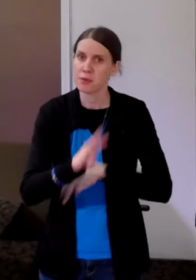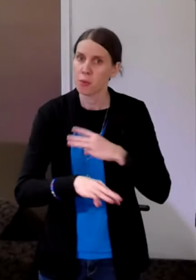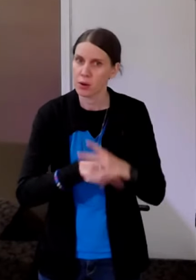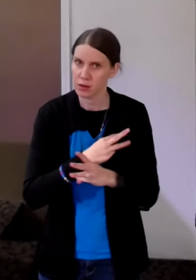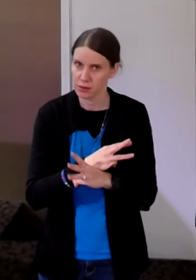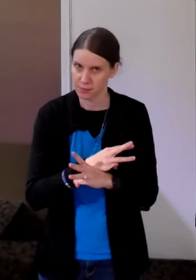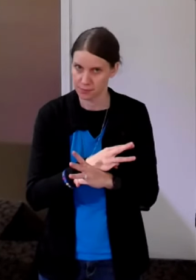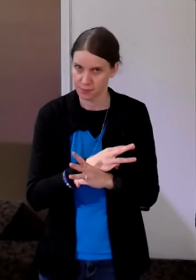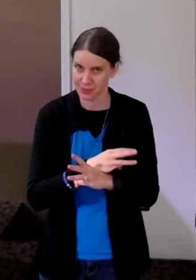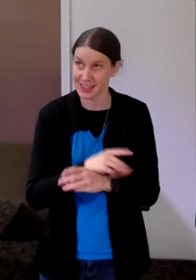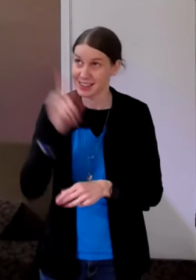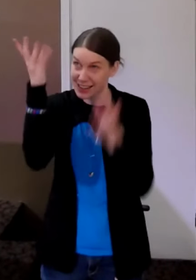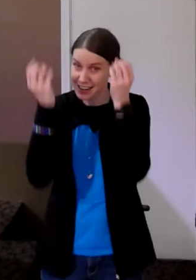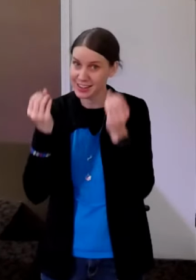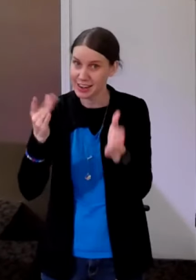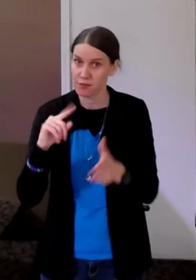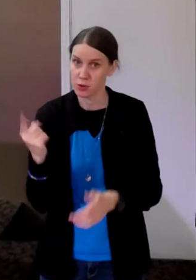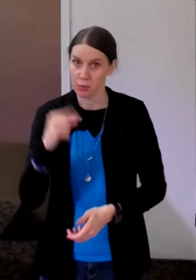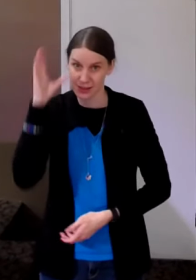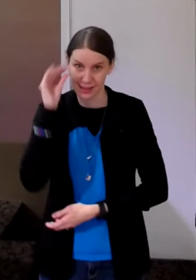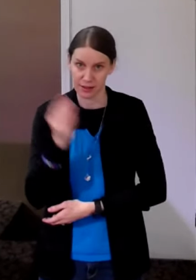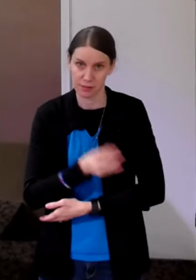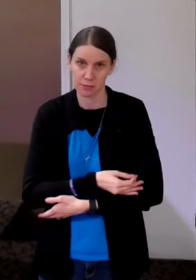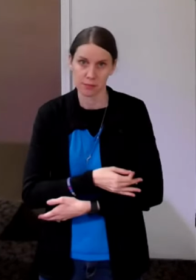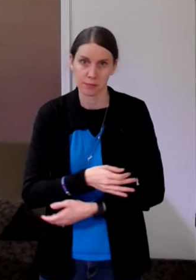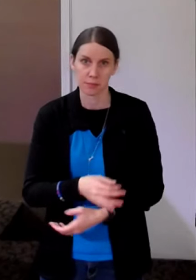world that He gave His only begotten Son."